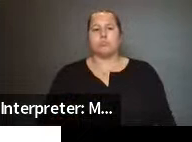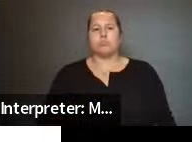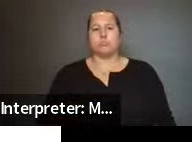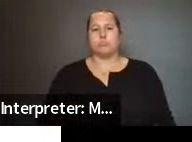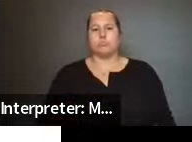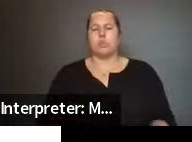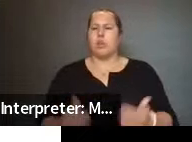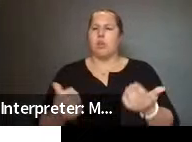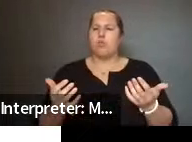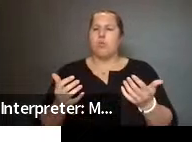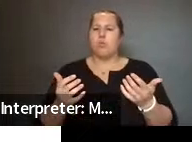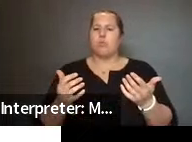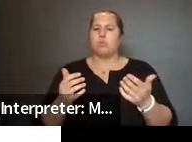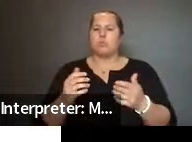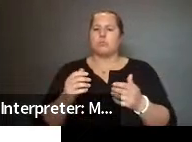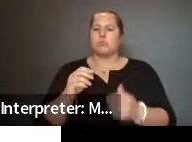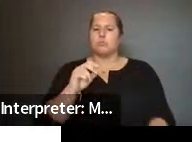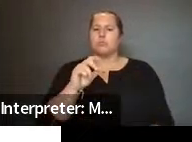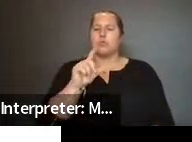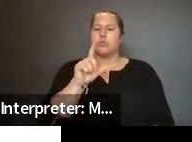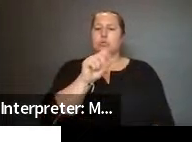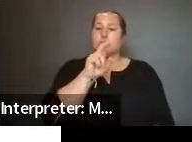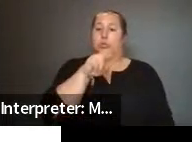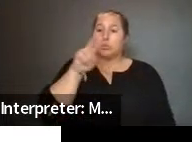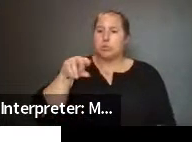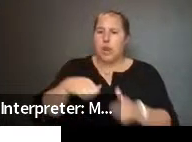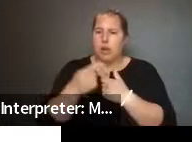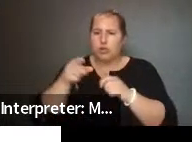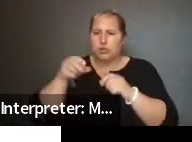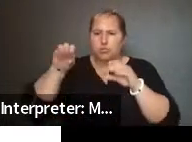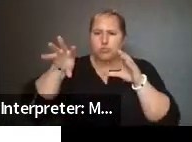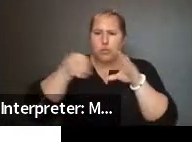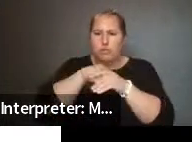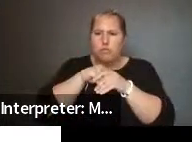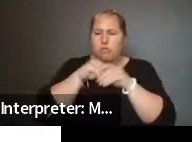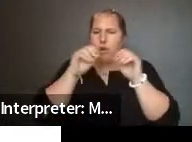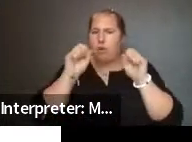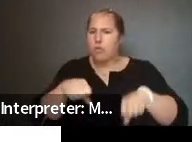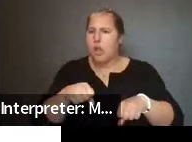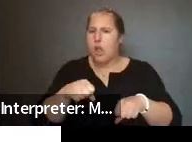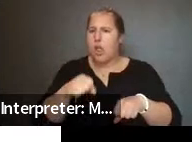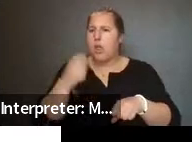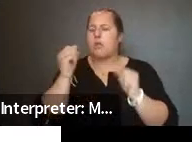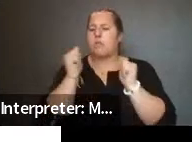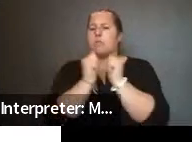So in 2022, how can you get involved in the redistricting process?